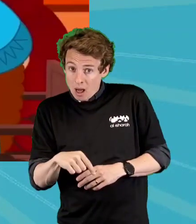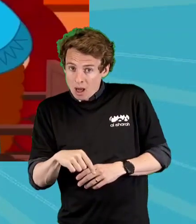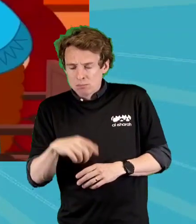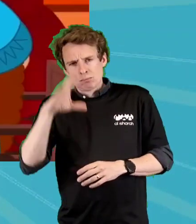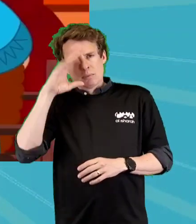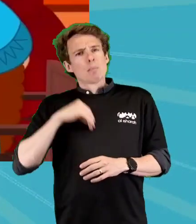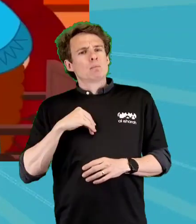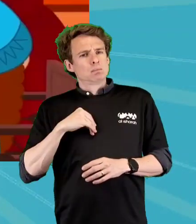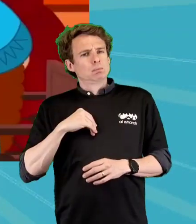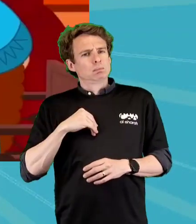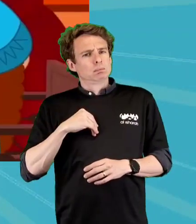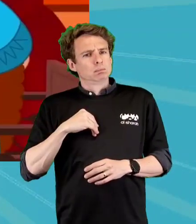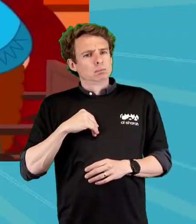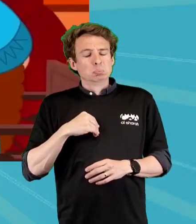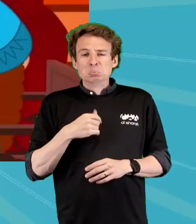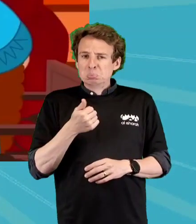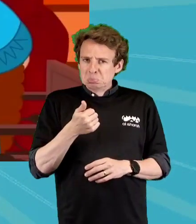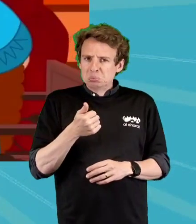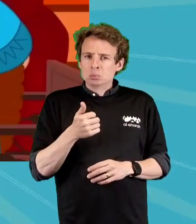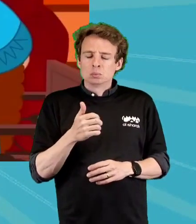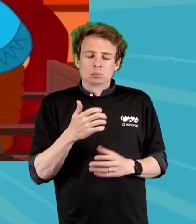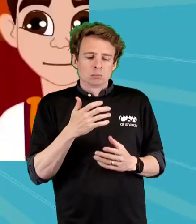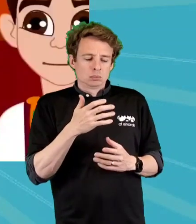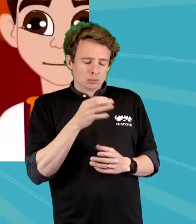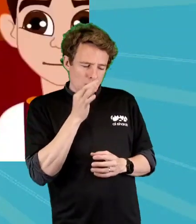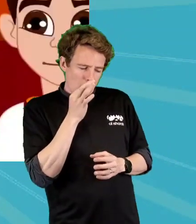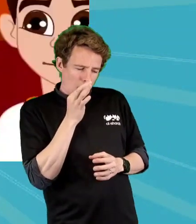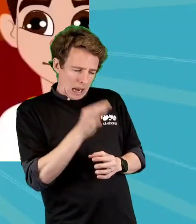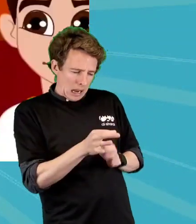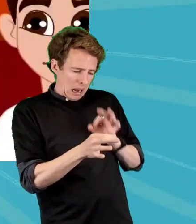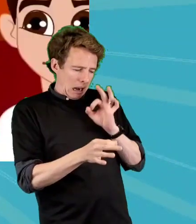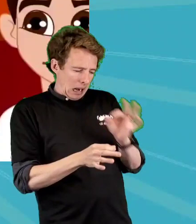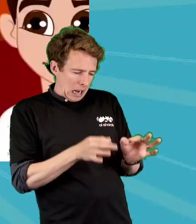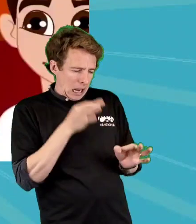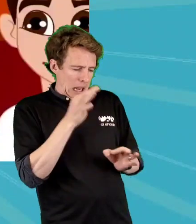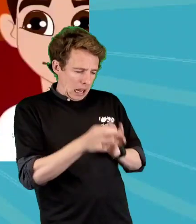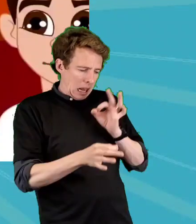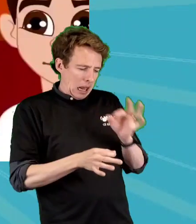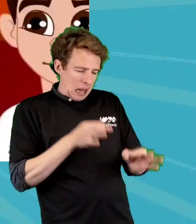lie, they should tell him. Then he started to